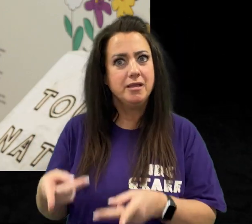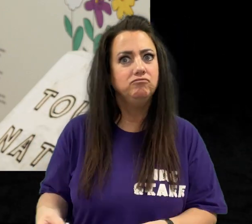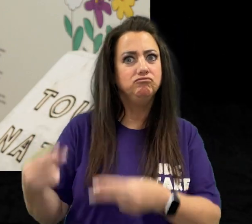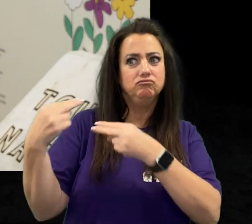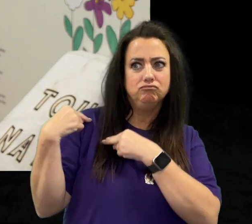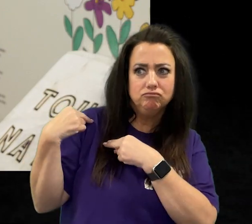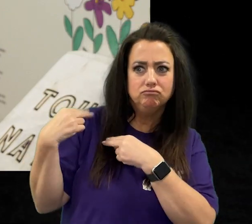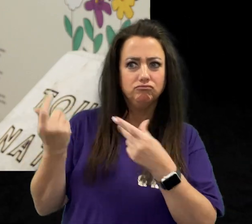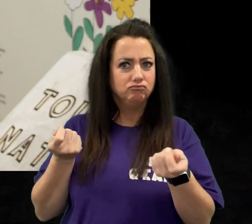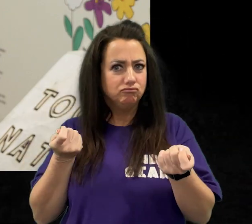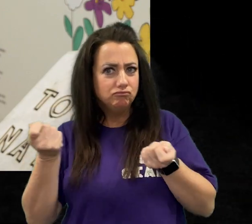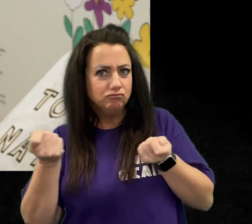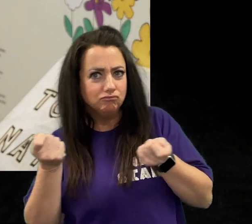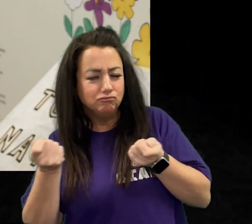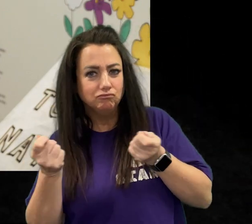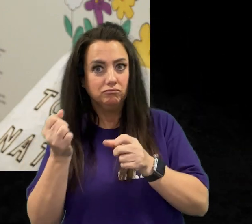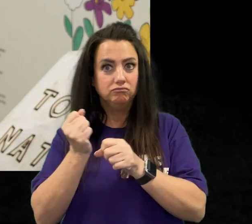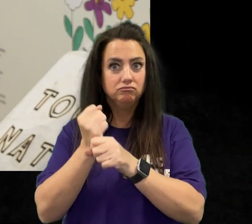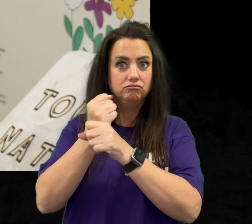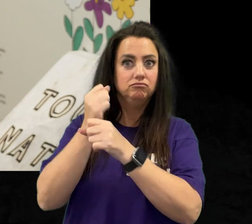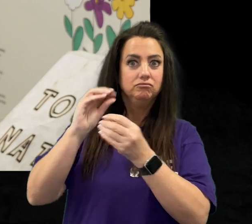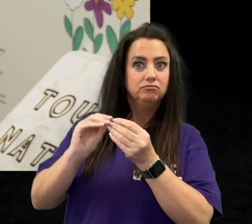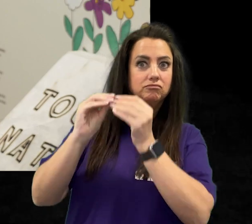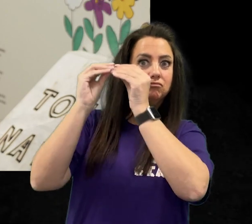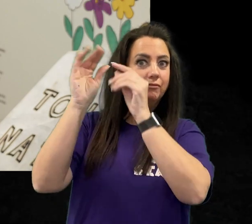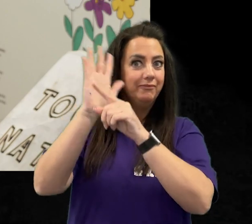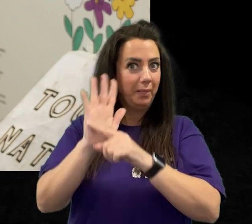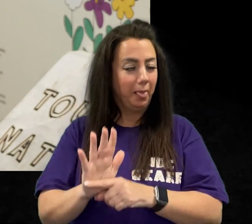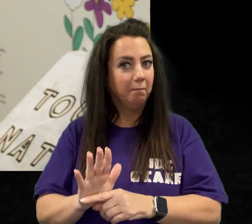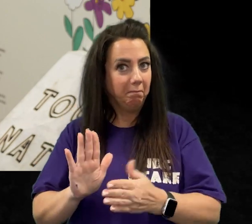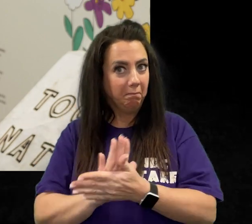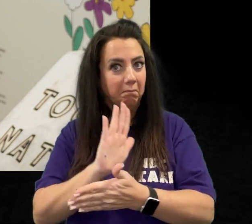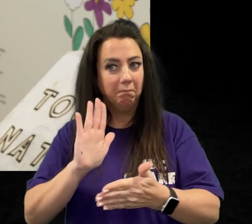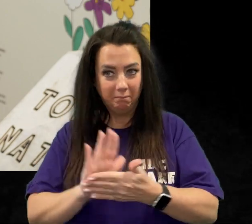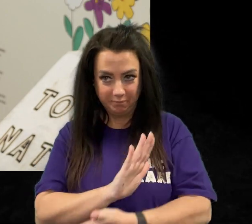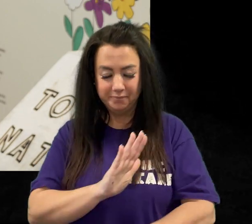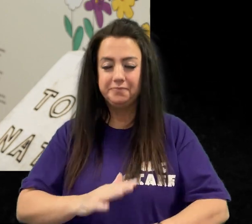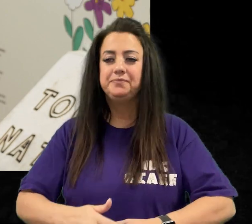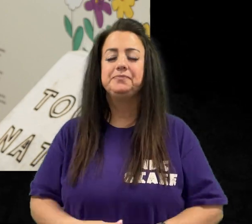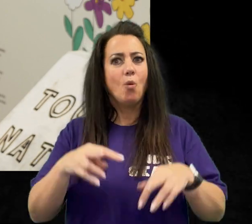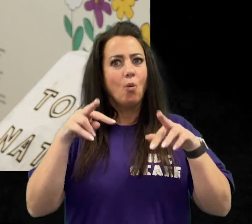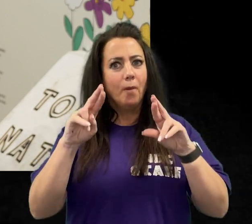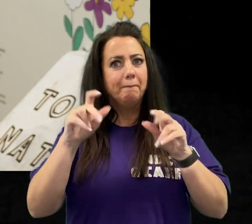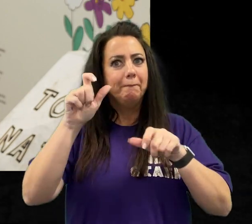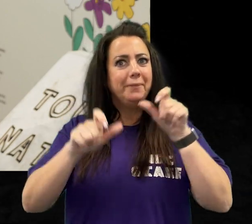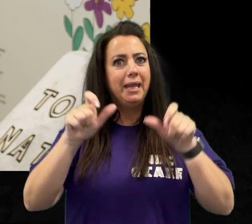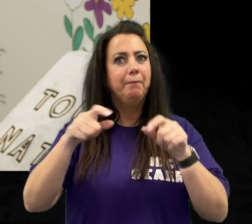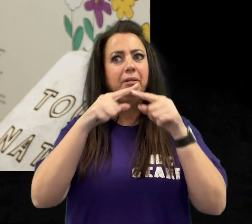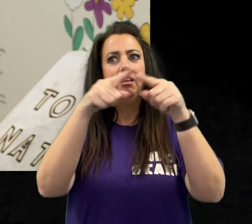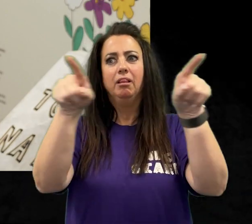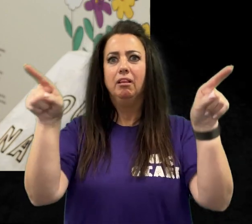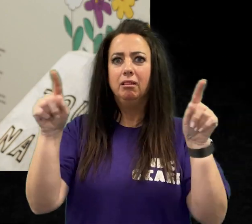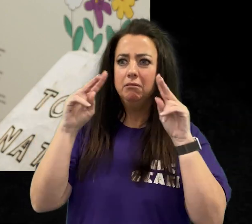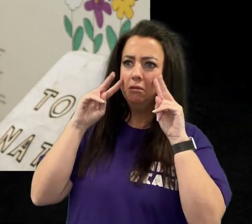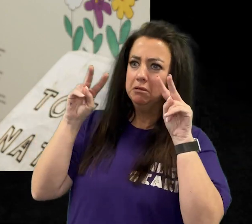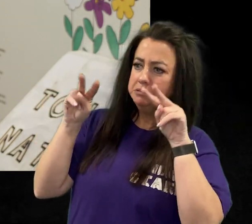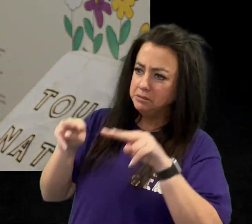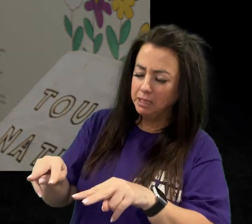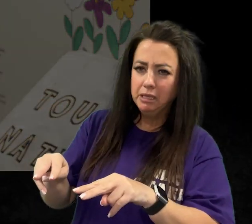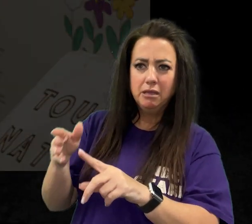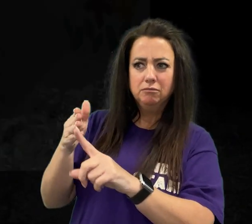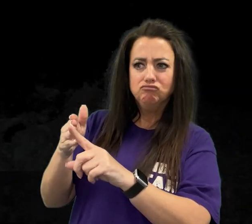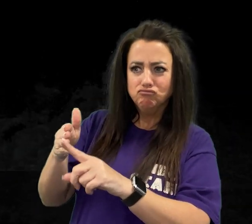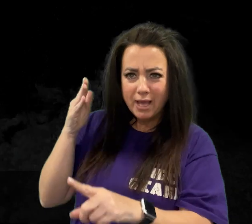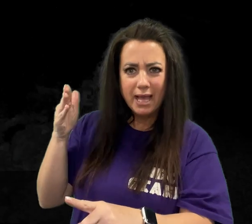charge of it and relished it. So I really hope when people see it, that comes across, because it really is from them.